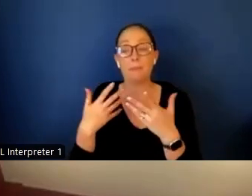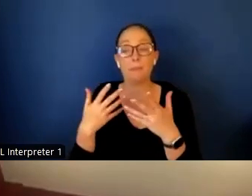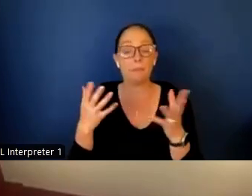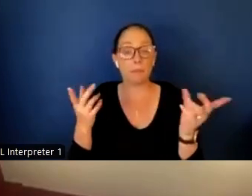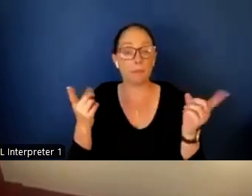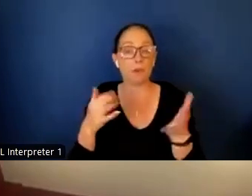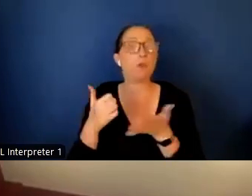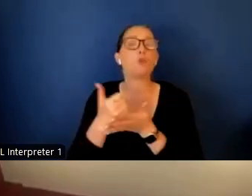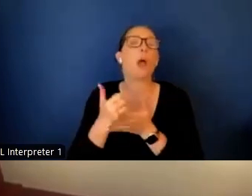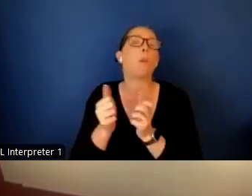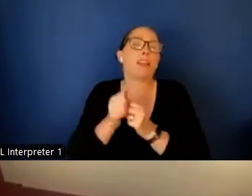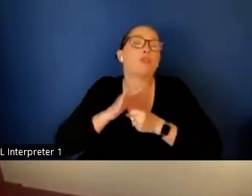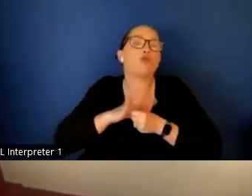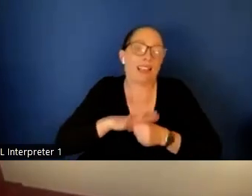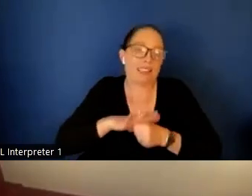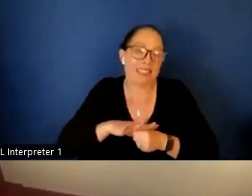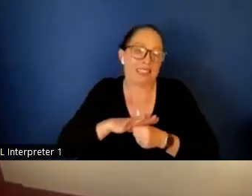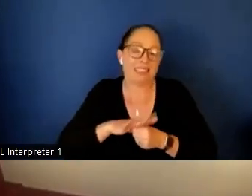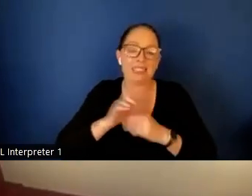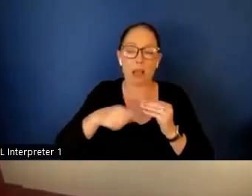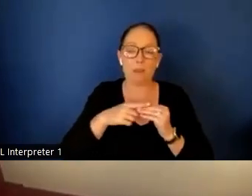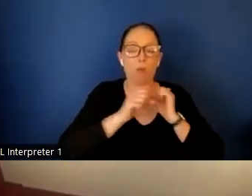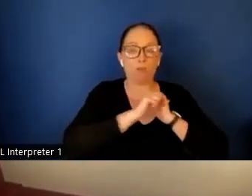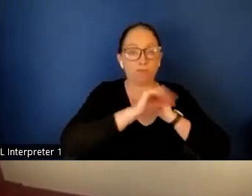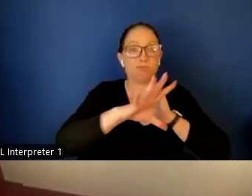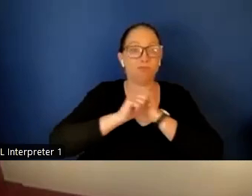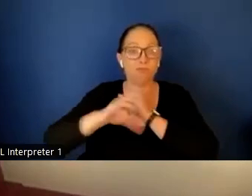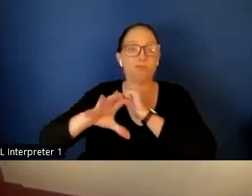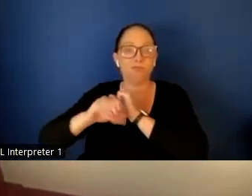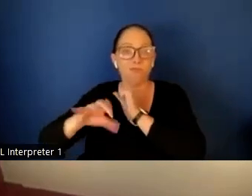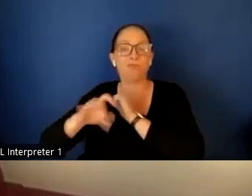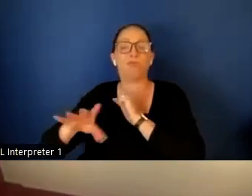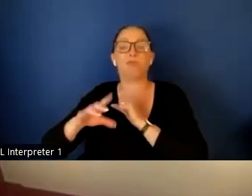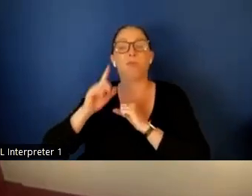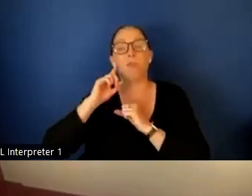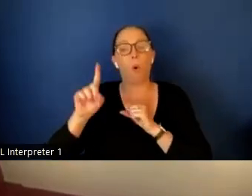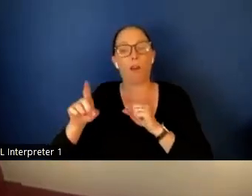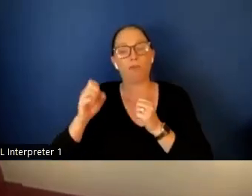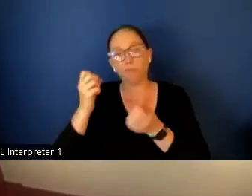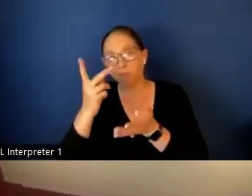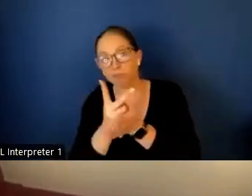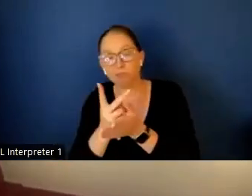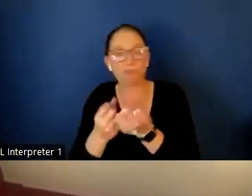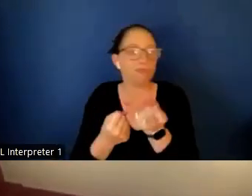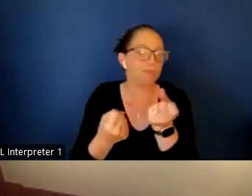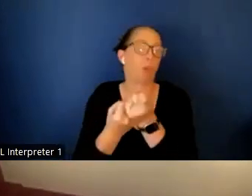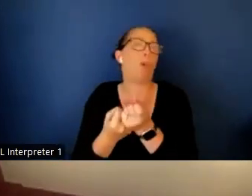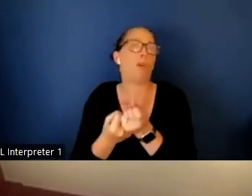to help with the stress of getting the artist's work to be seen, validated, promoted in any type of capacity.